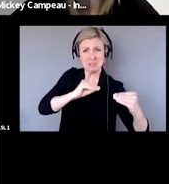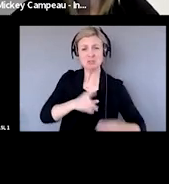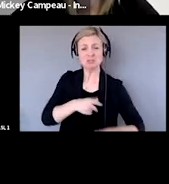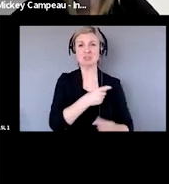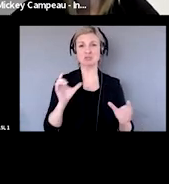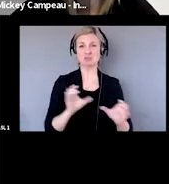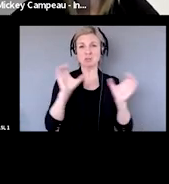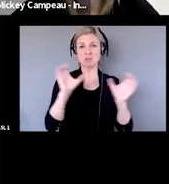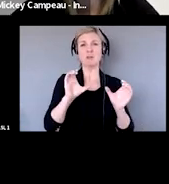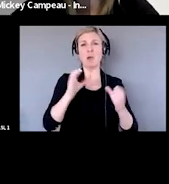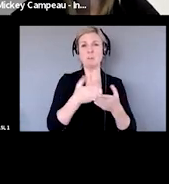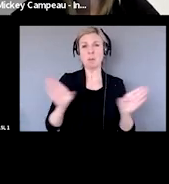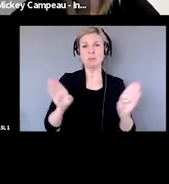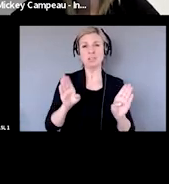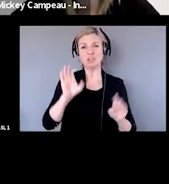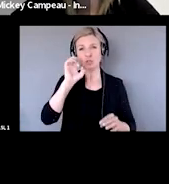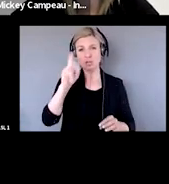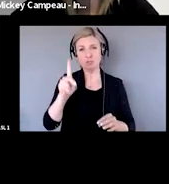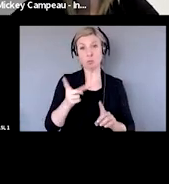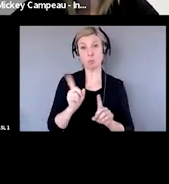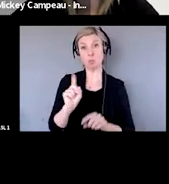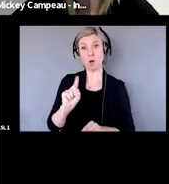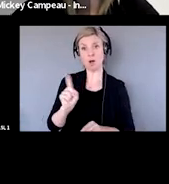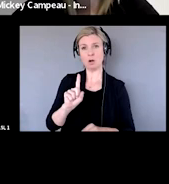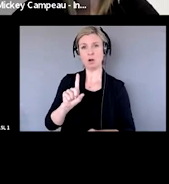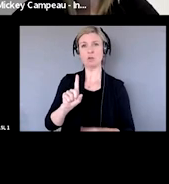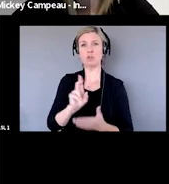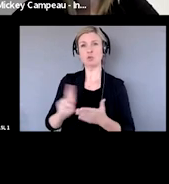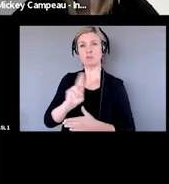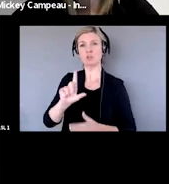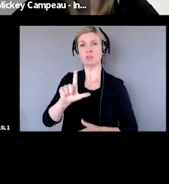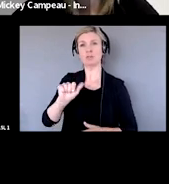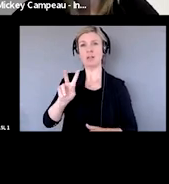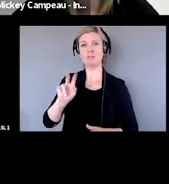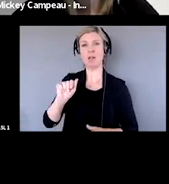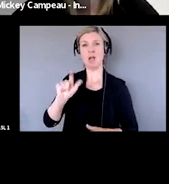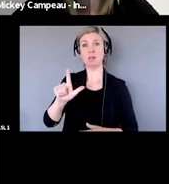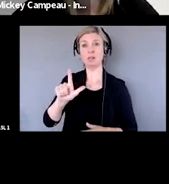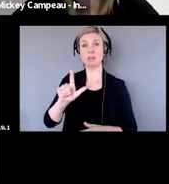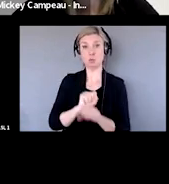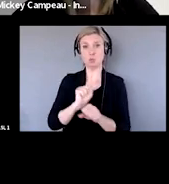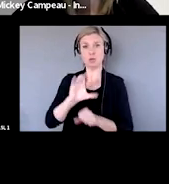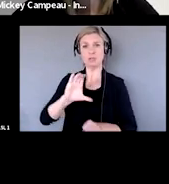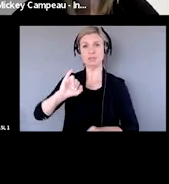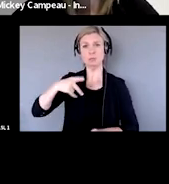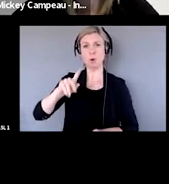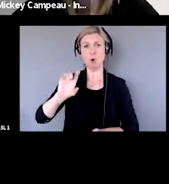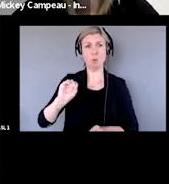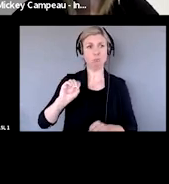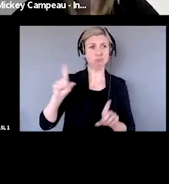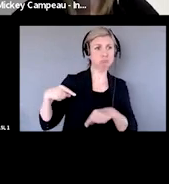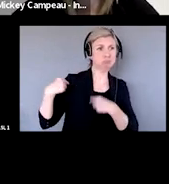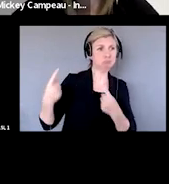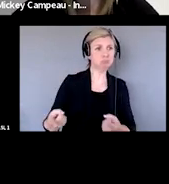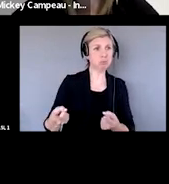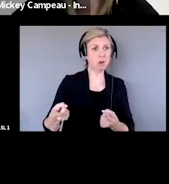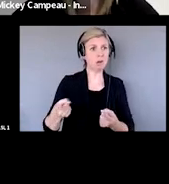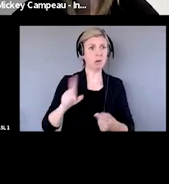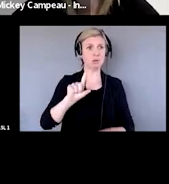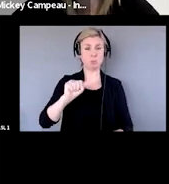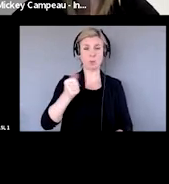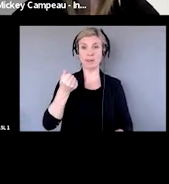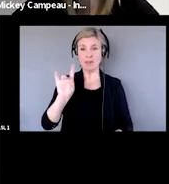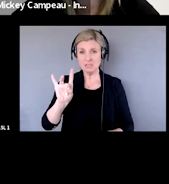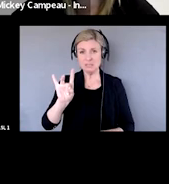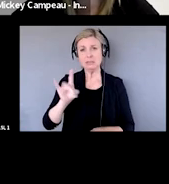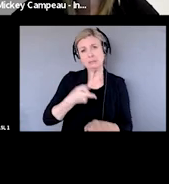the Université Laval. He's been working at the CIPO since 2015, starting as a training officer in the patent branch.